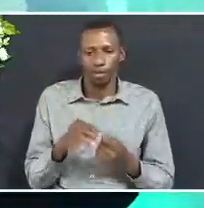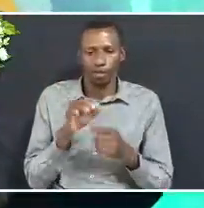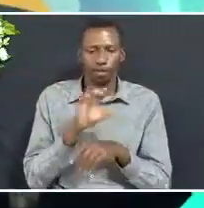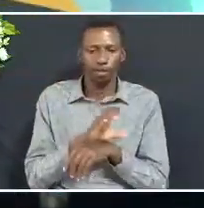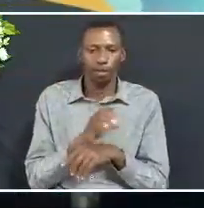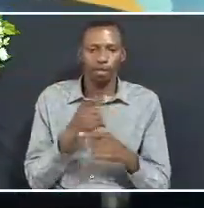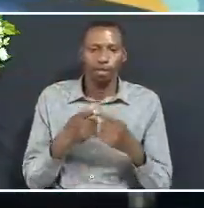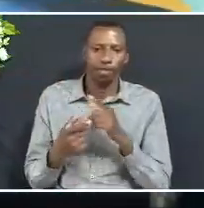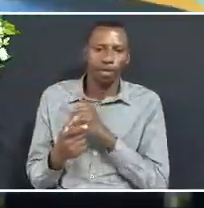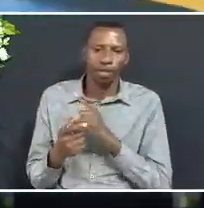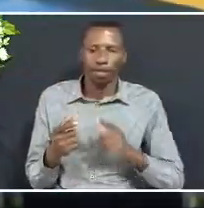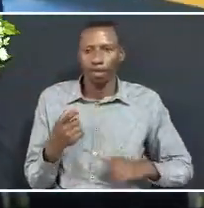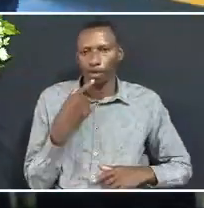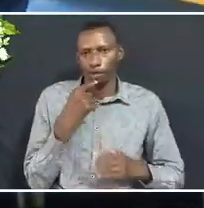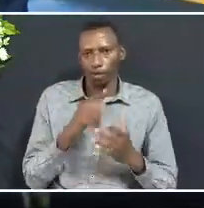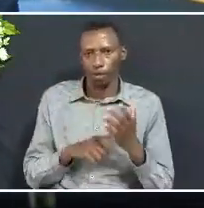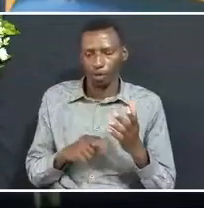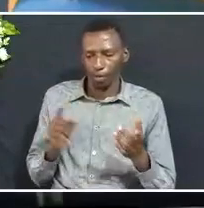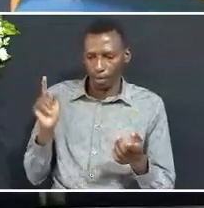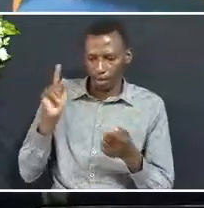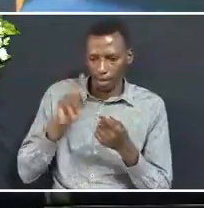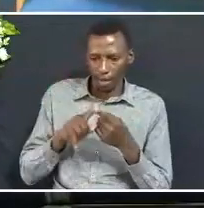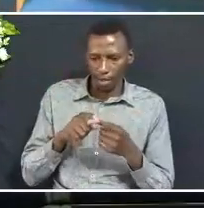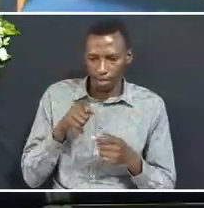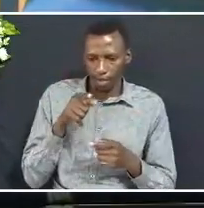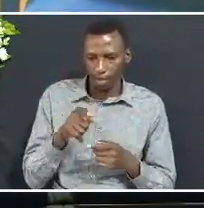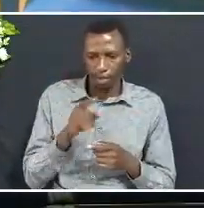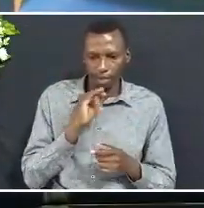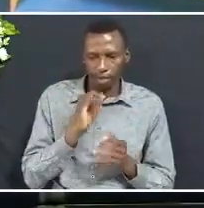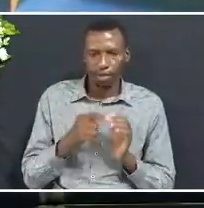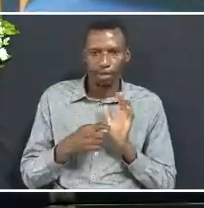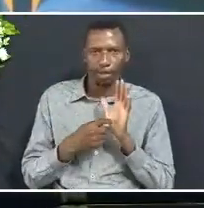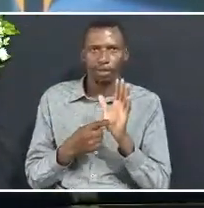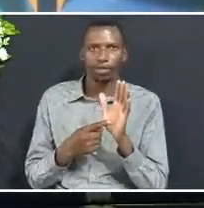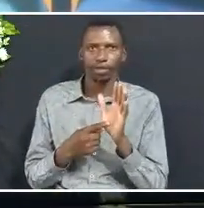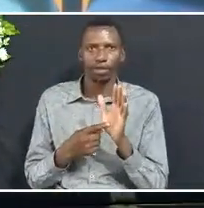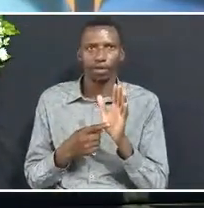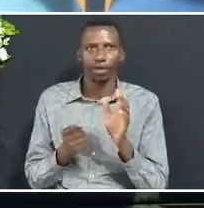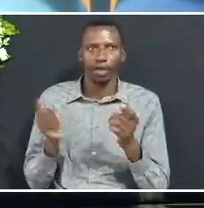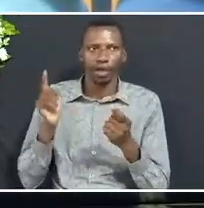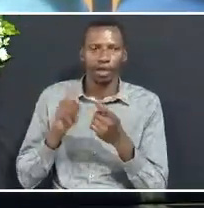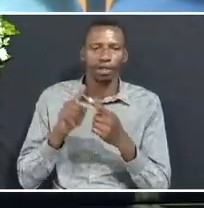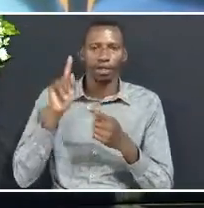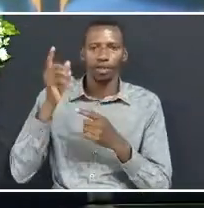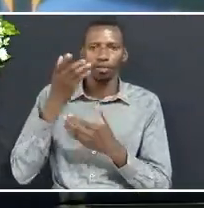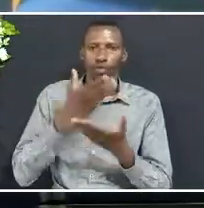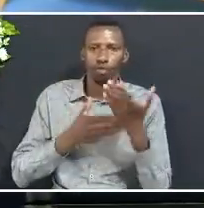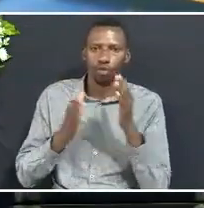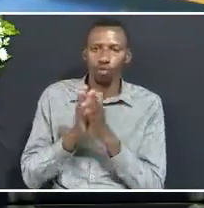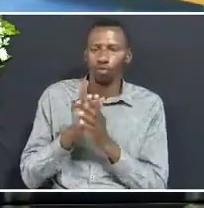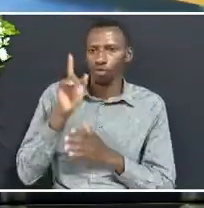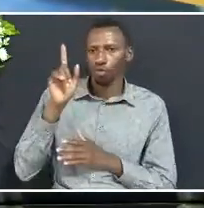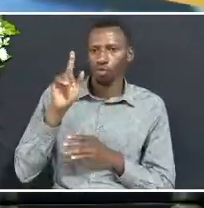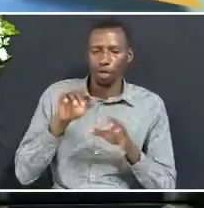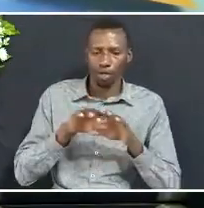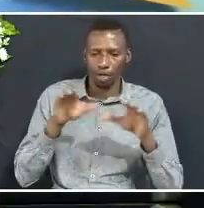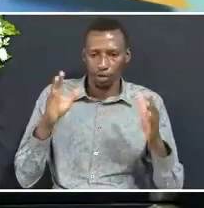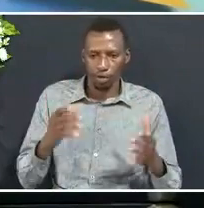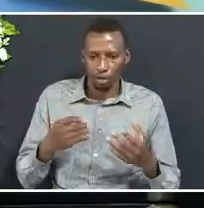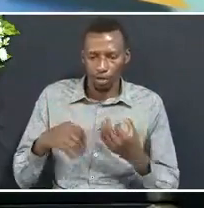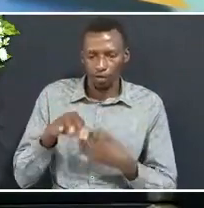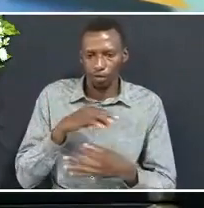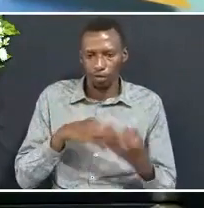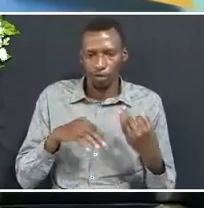saying, until this is revealed, until he converses with you at the altar of